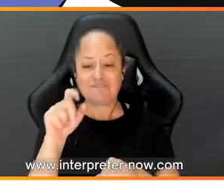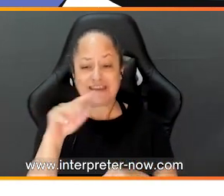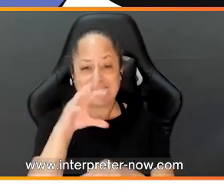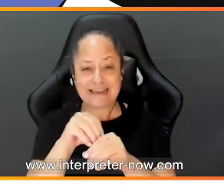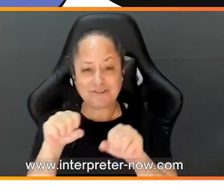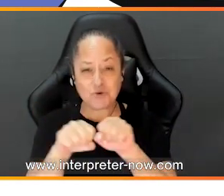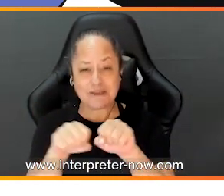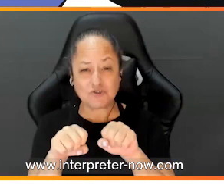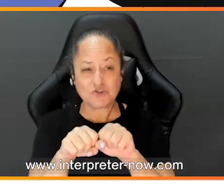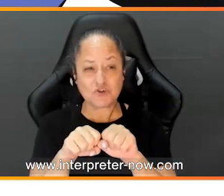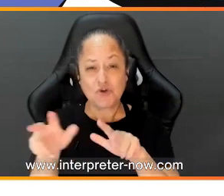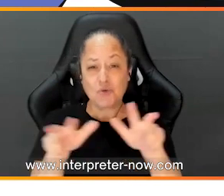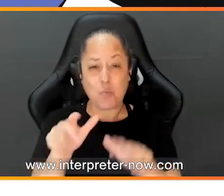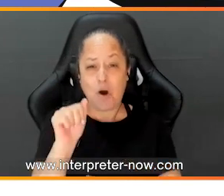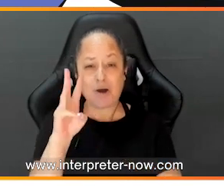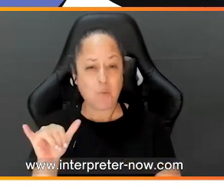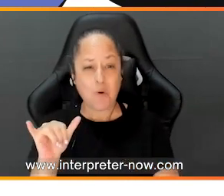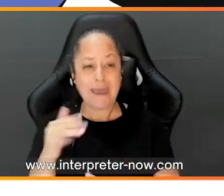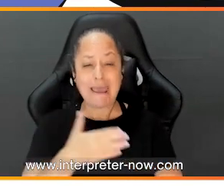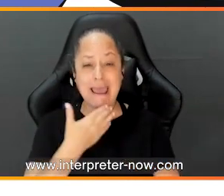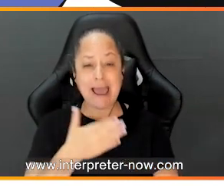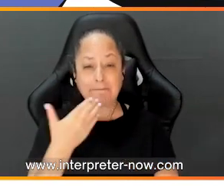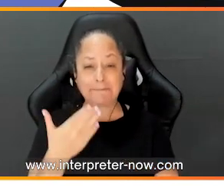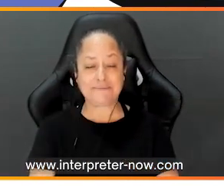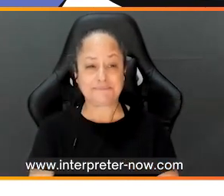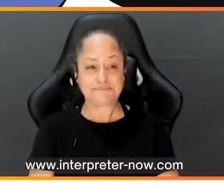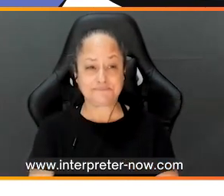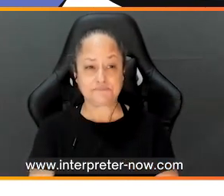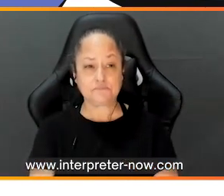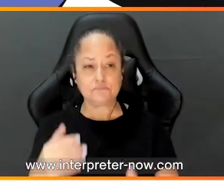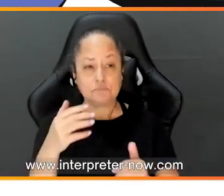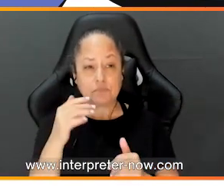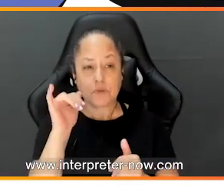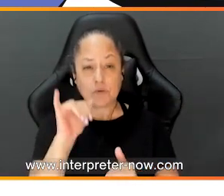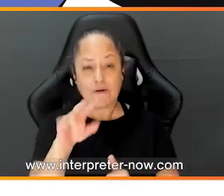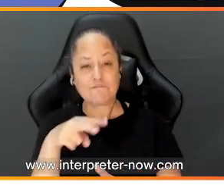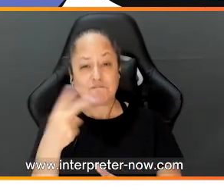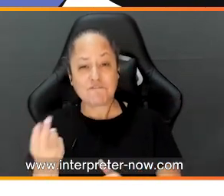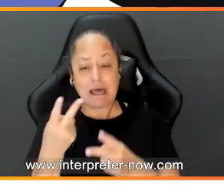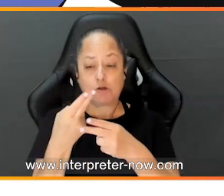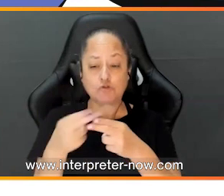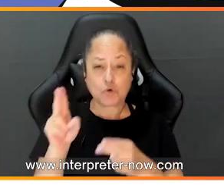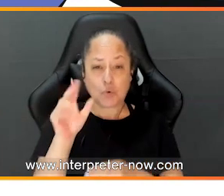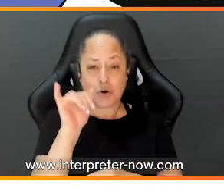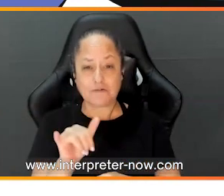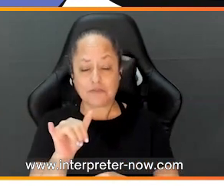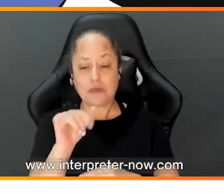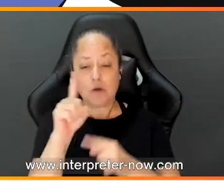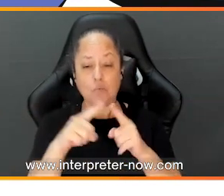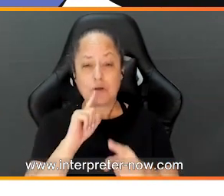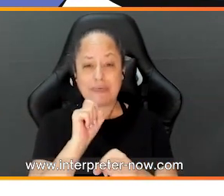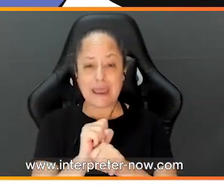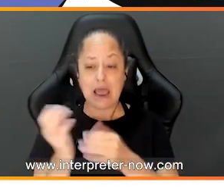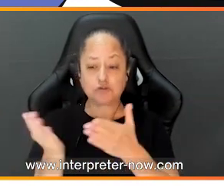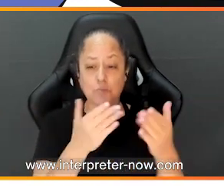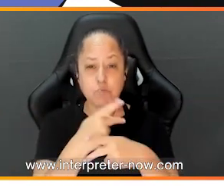the accessibility of that price point, especially knowing that folks with disabilities, you know, if we think of things through the lens of intersectionality, they're